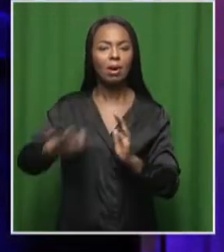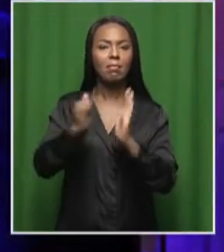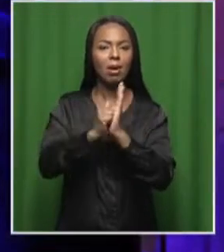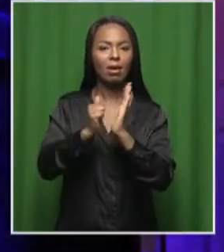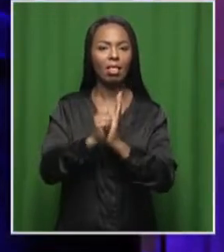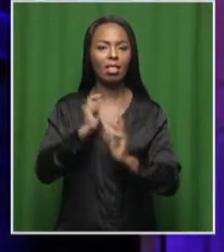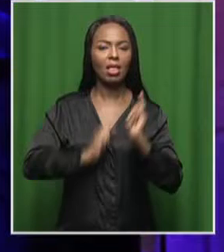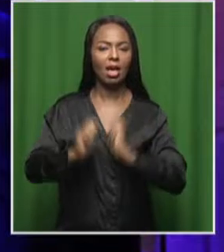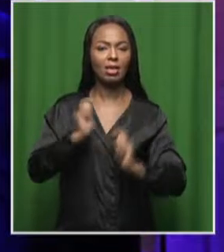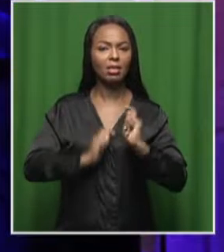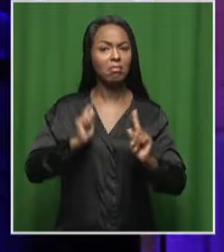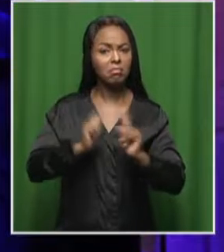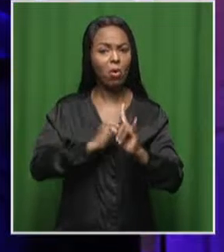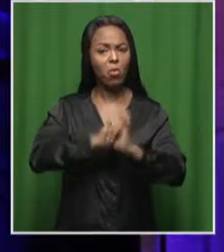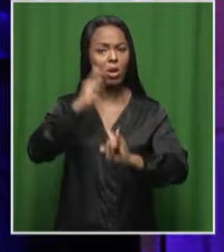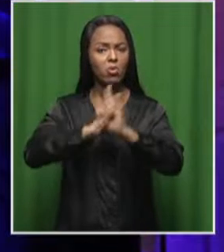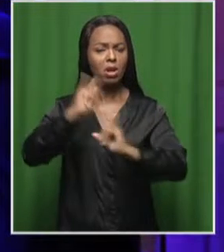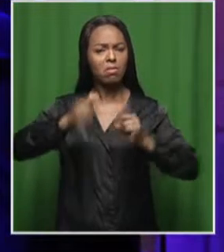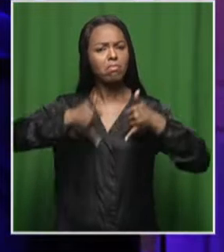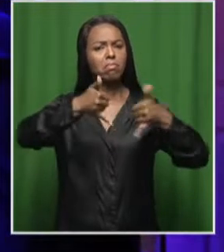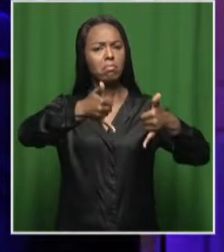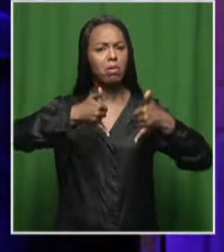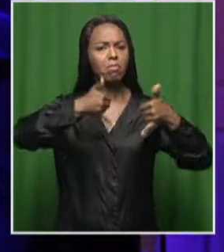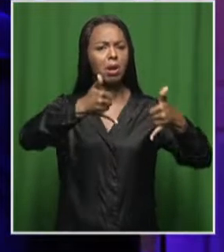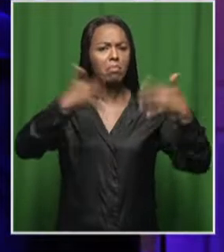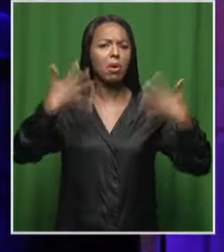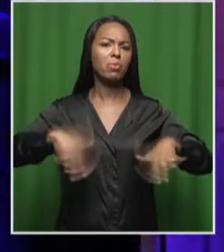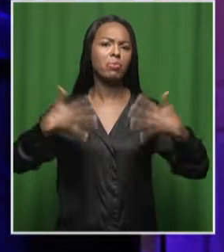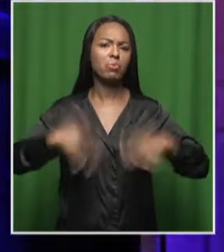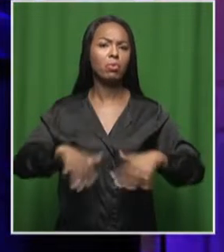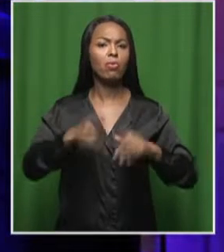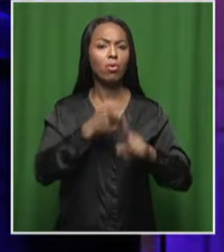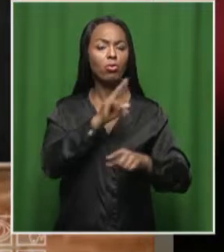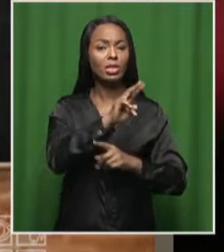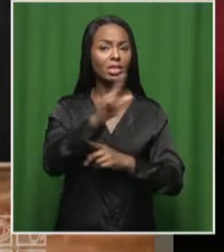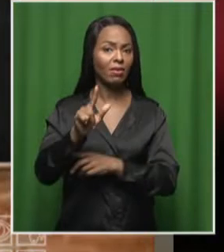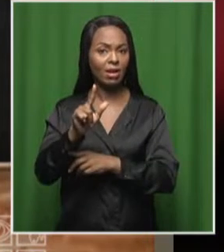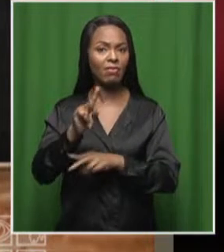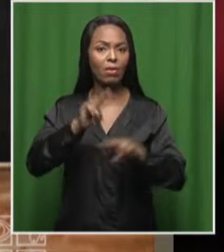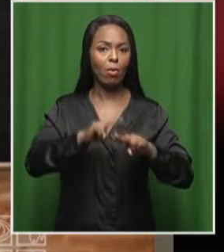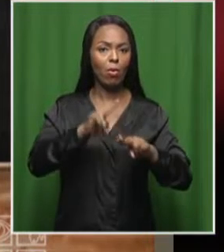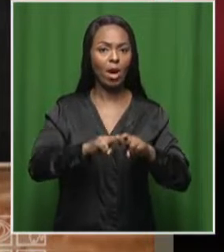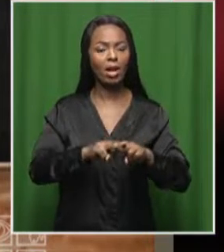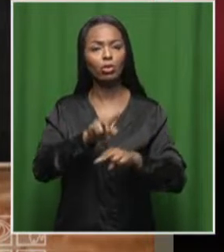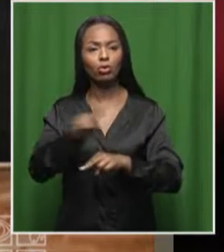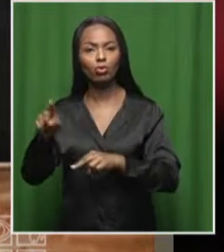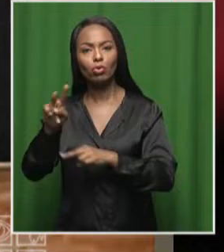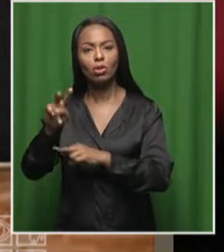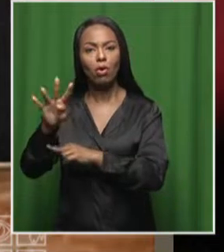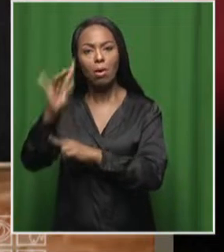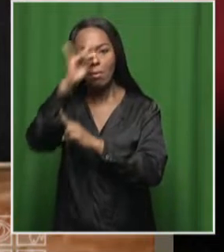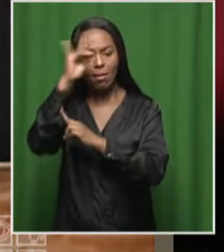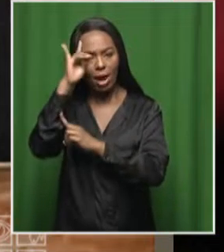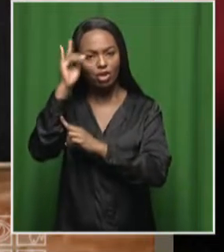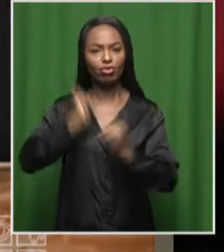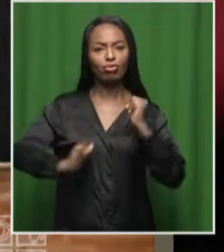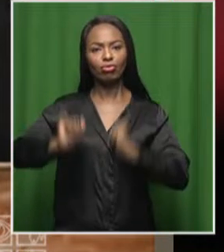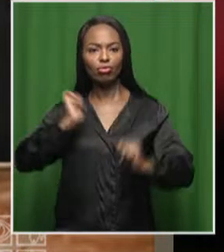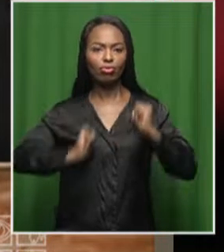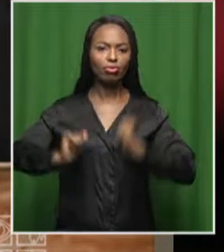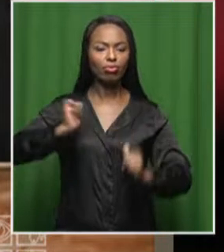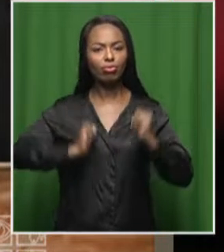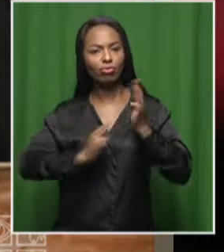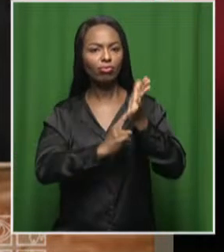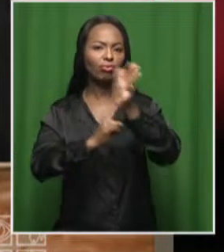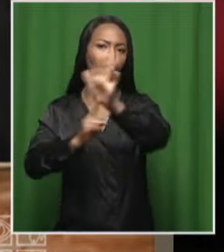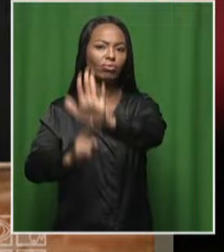Now, multi-award winning the drama will run from the 27th of February to the 24th of March. The show features an exciting